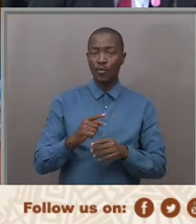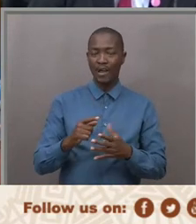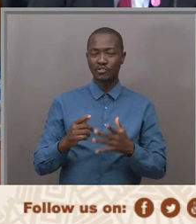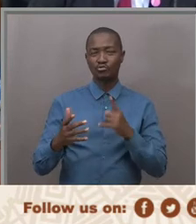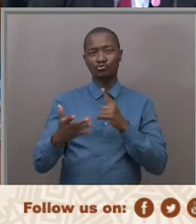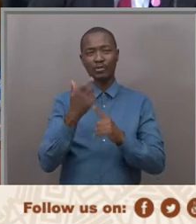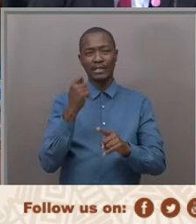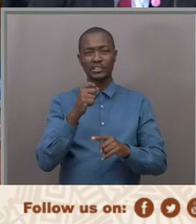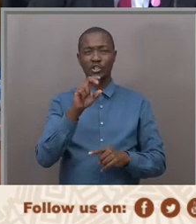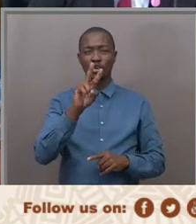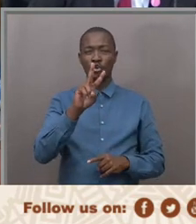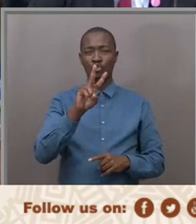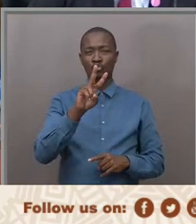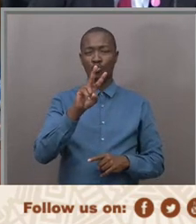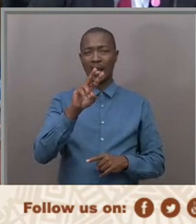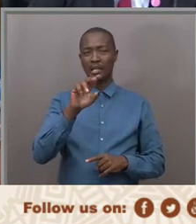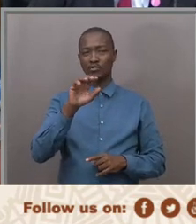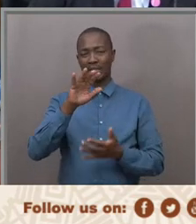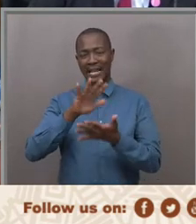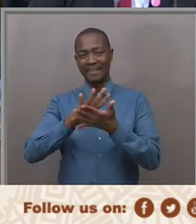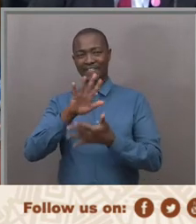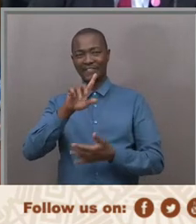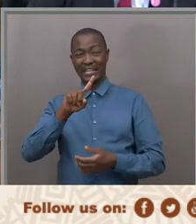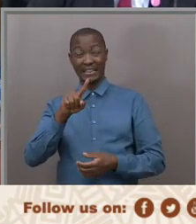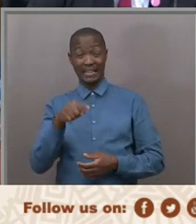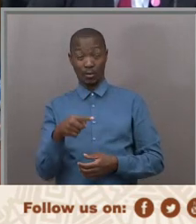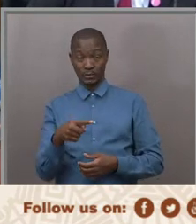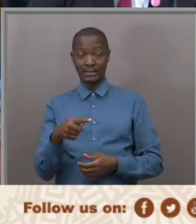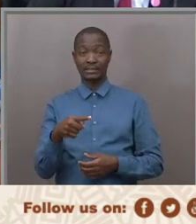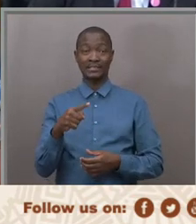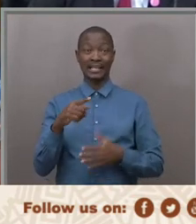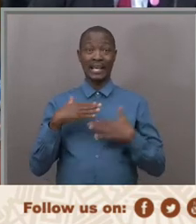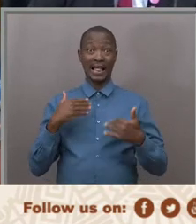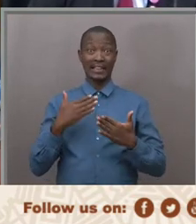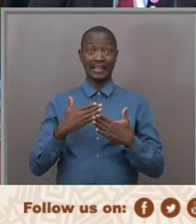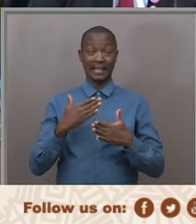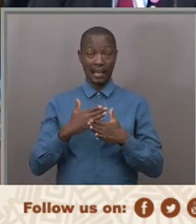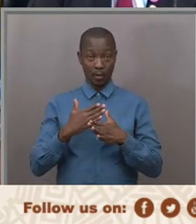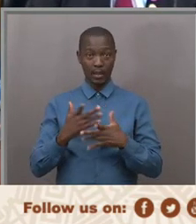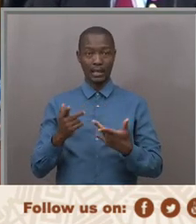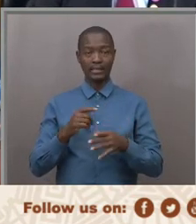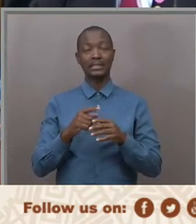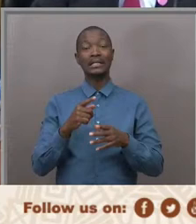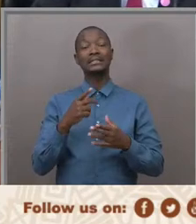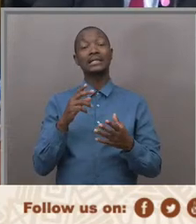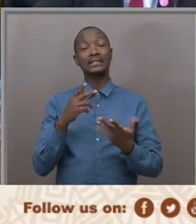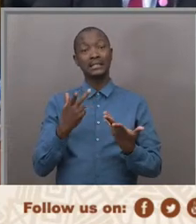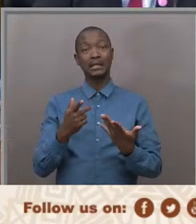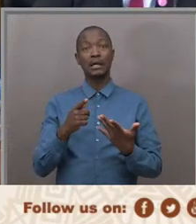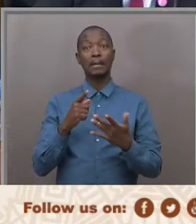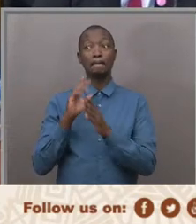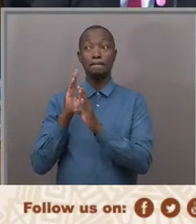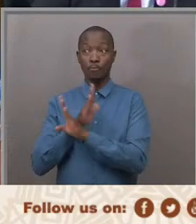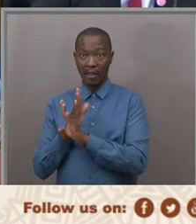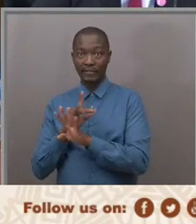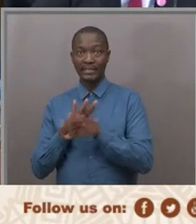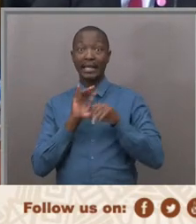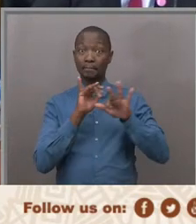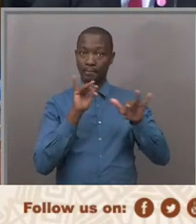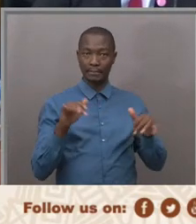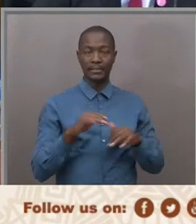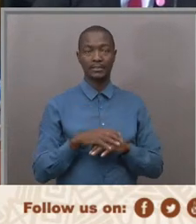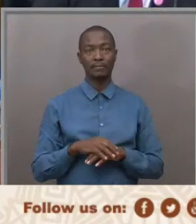215,000 healthcare workers as part of phase one. That's the number of both public and private healthcare workers in Gauteng. You